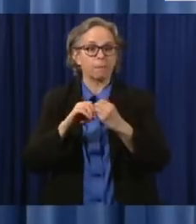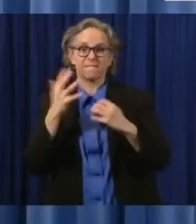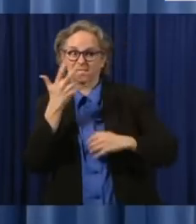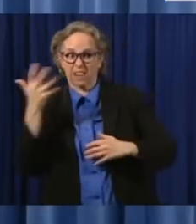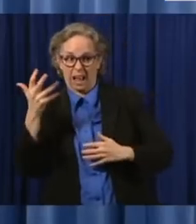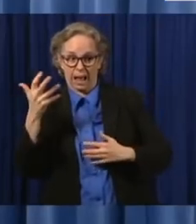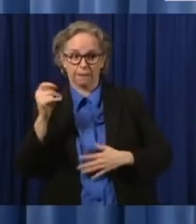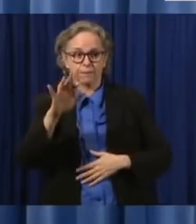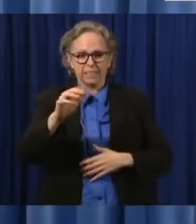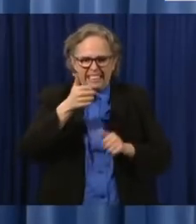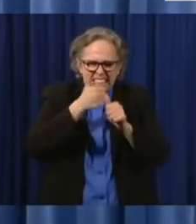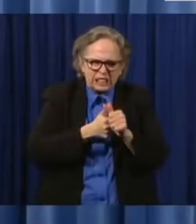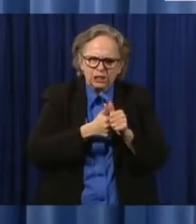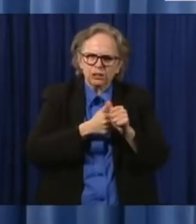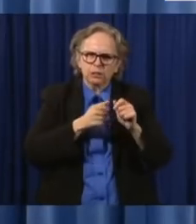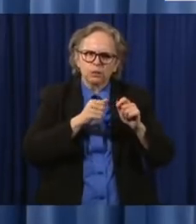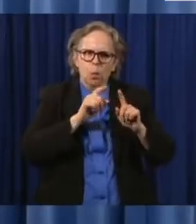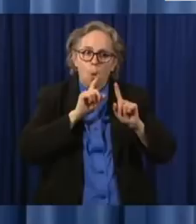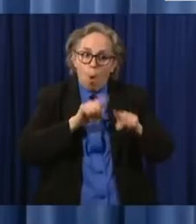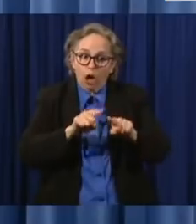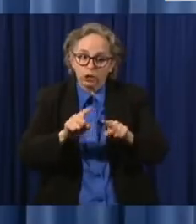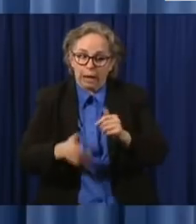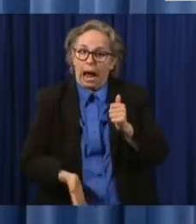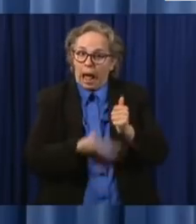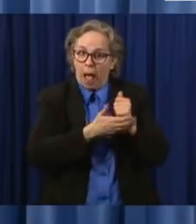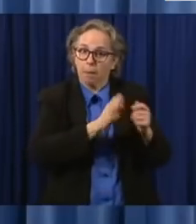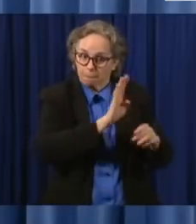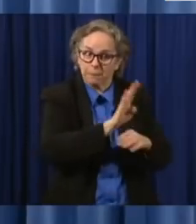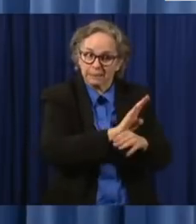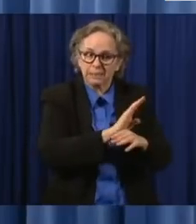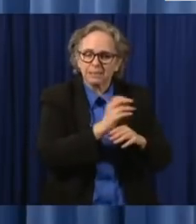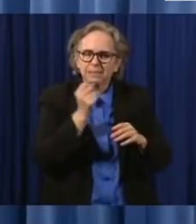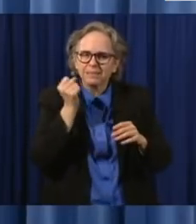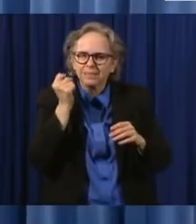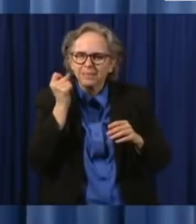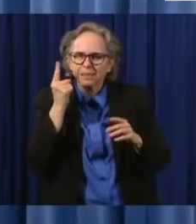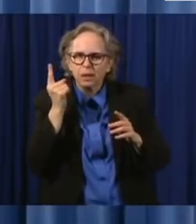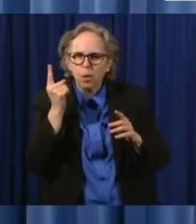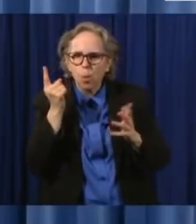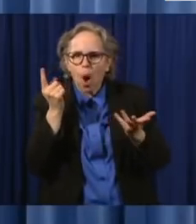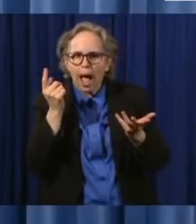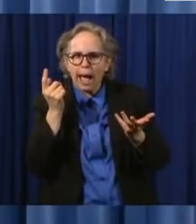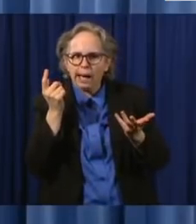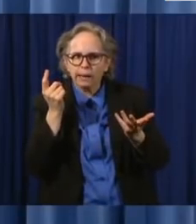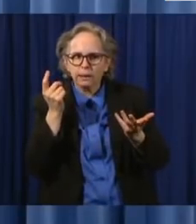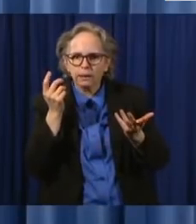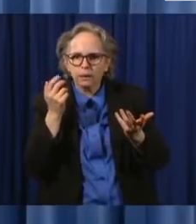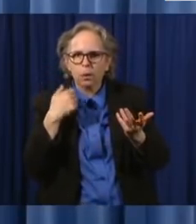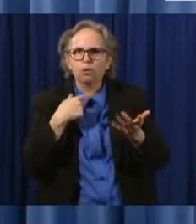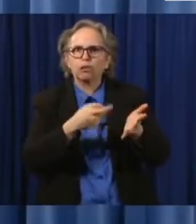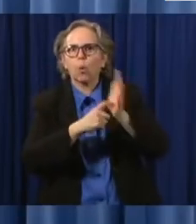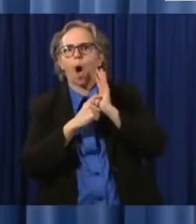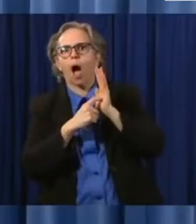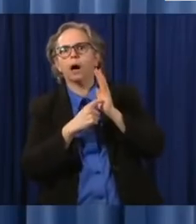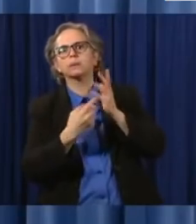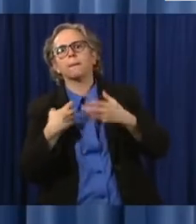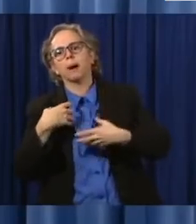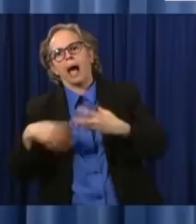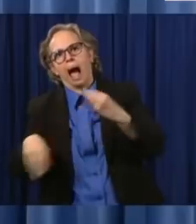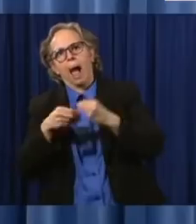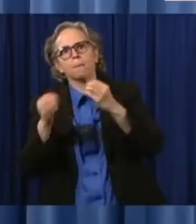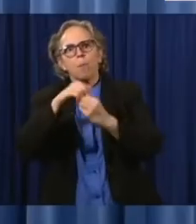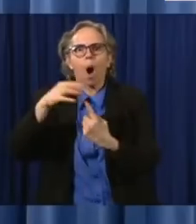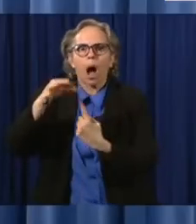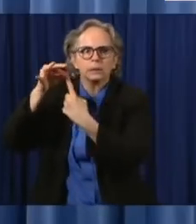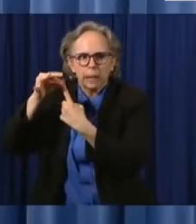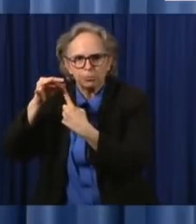sector has created additional exceptions to the original order, which has in turn created additional